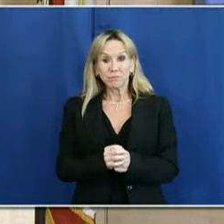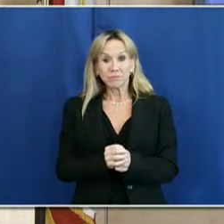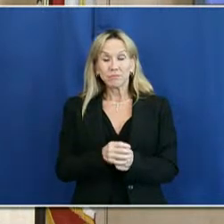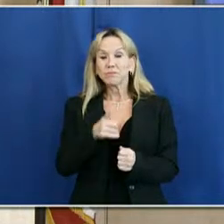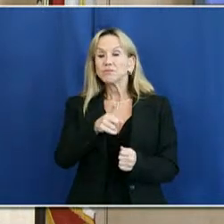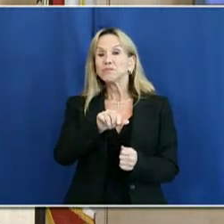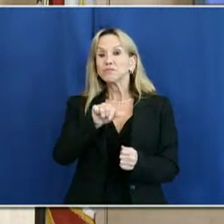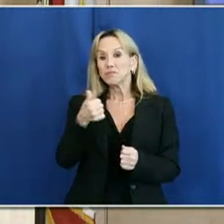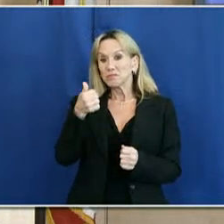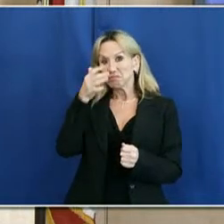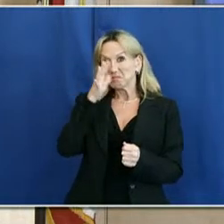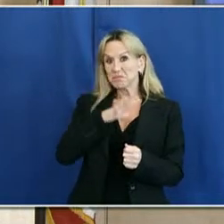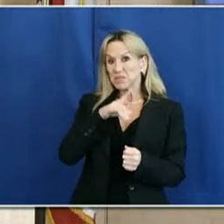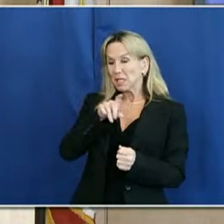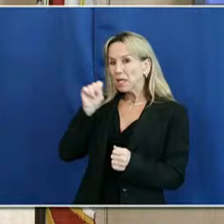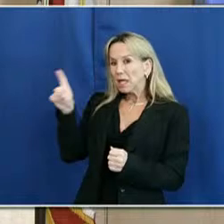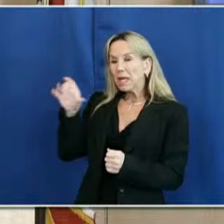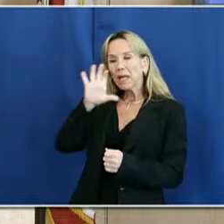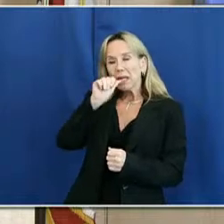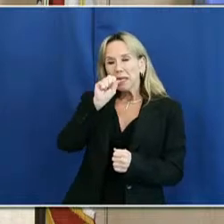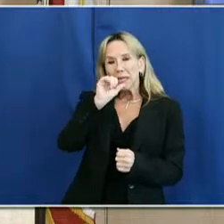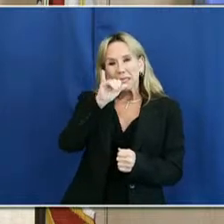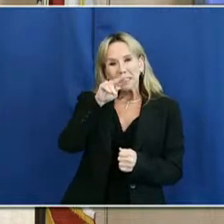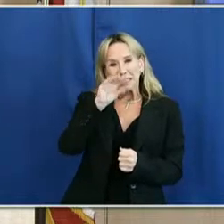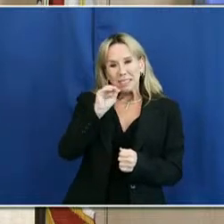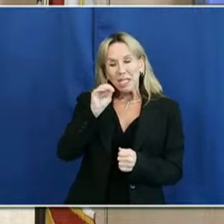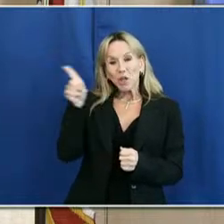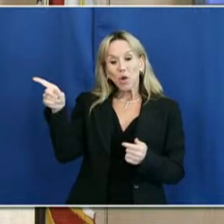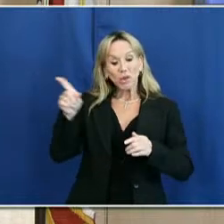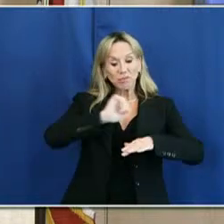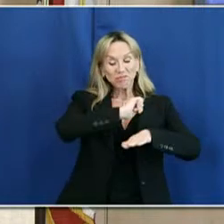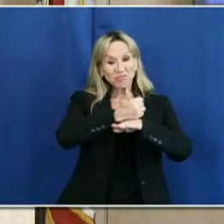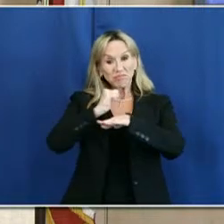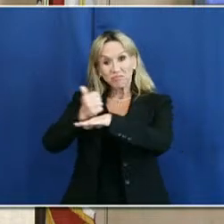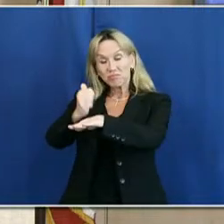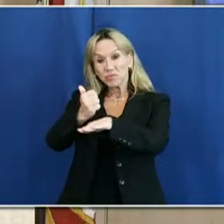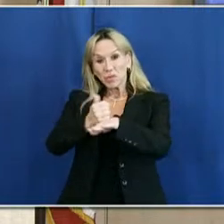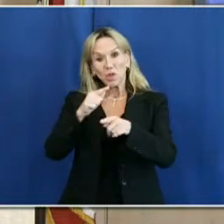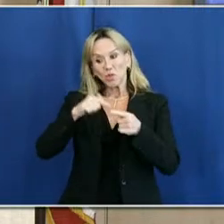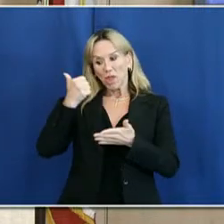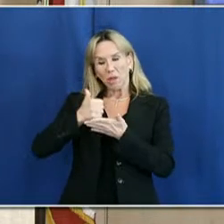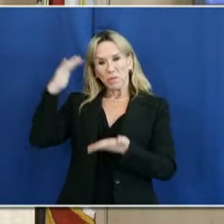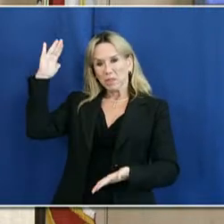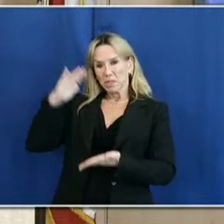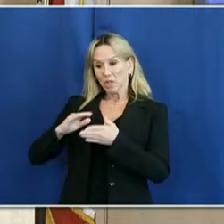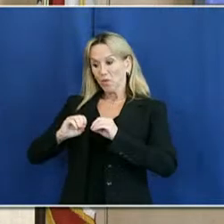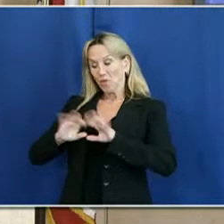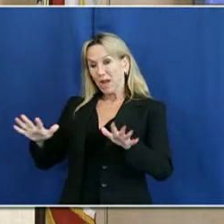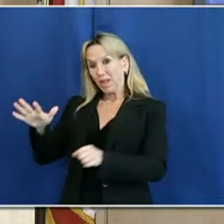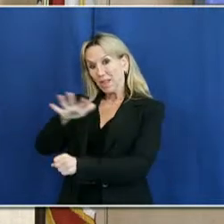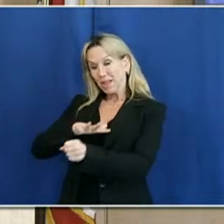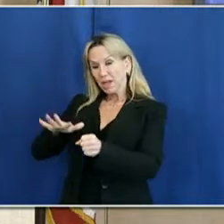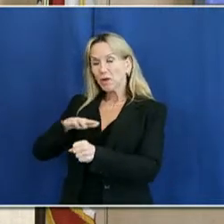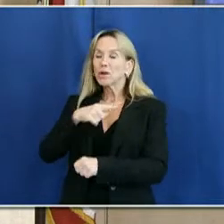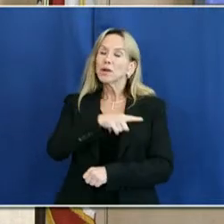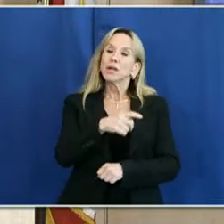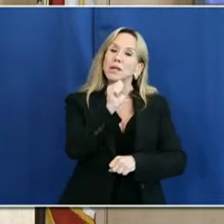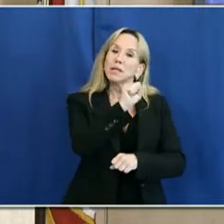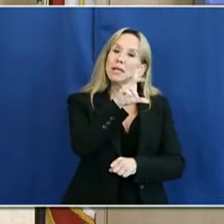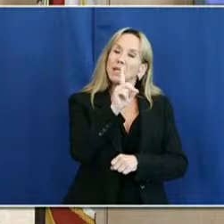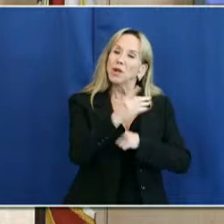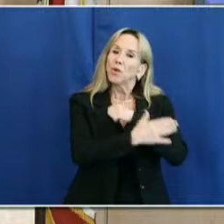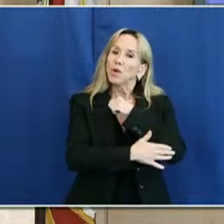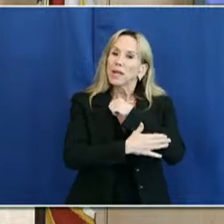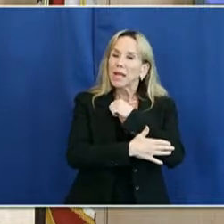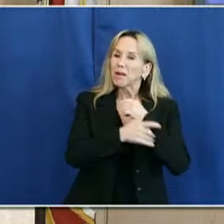Hi, casinos have found success with the safety measures they put in place to prevent the spread of coronavirus. Would San Diego County recommend to the state